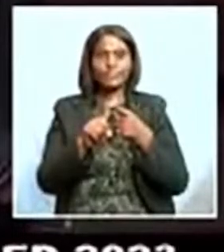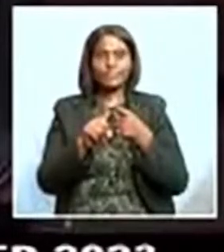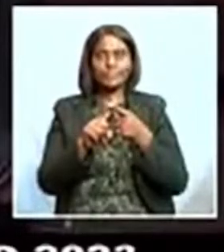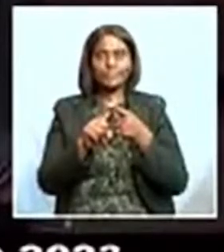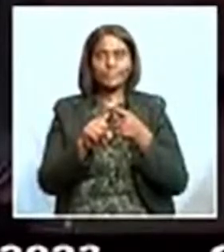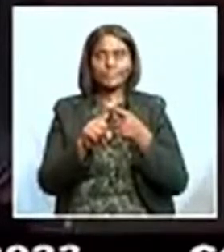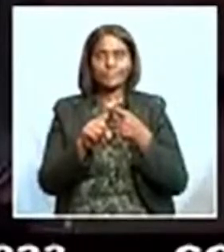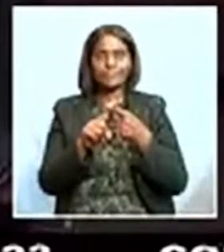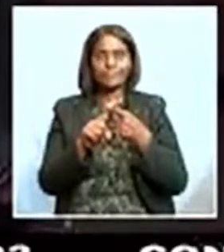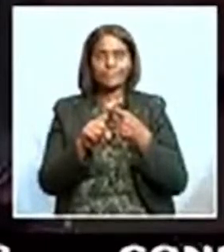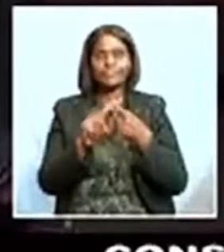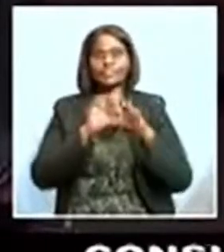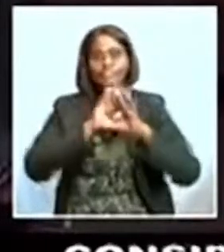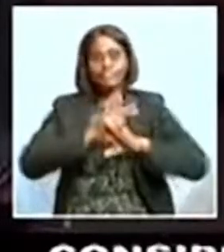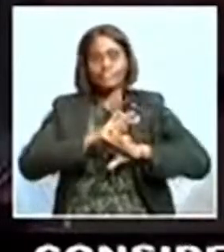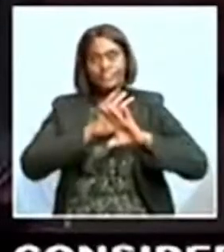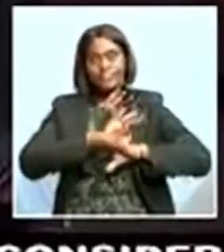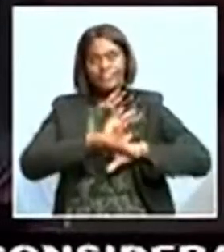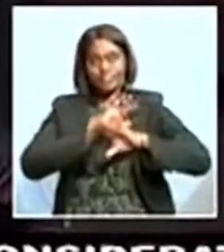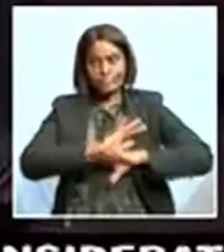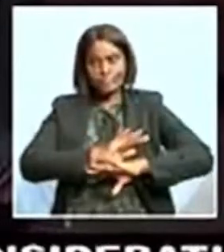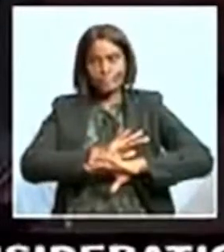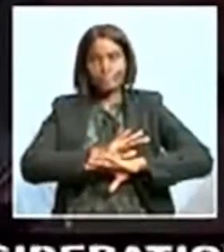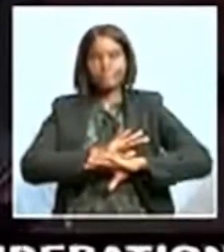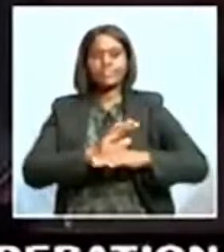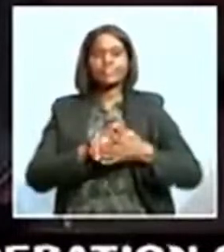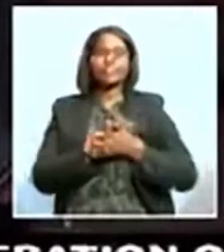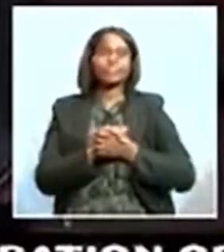too, calm down.